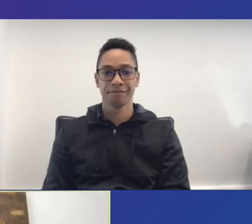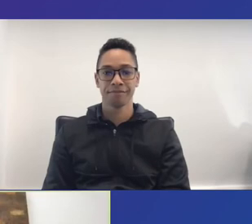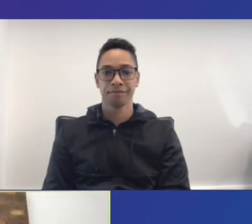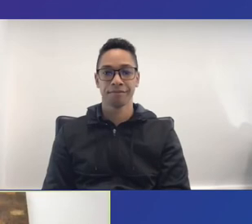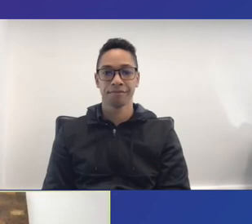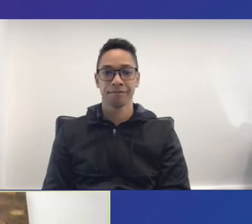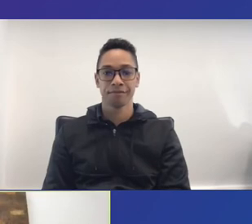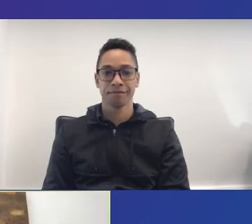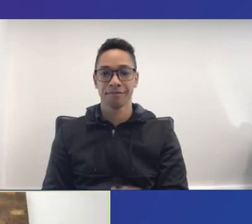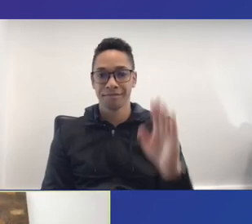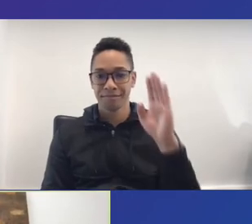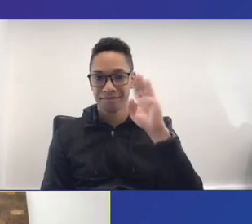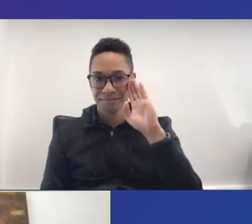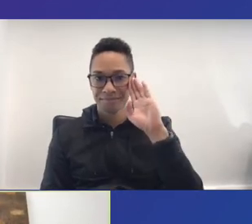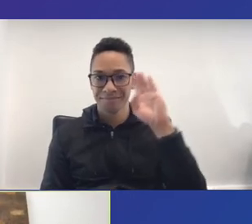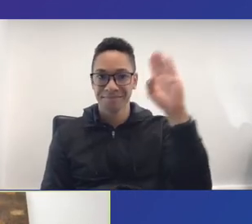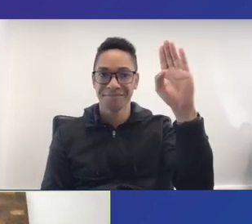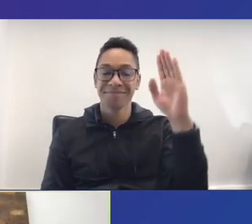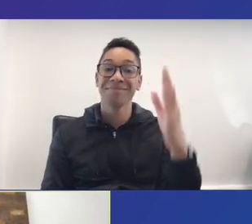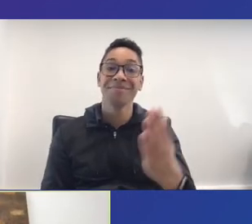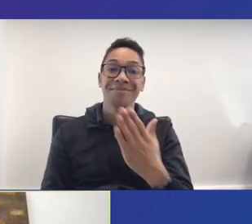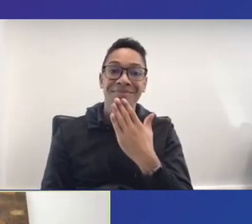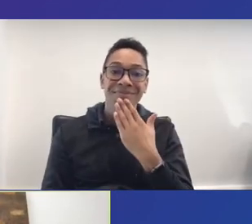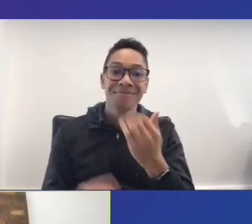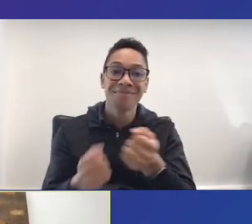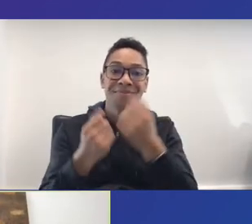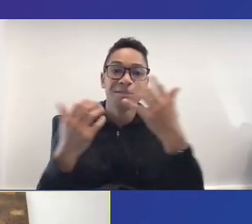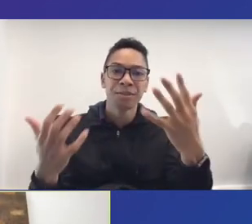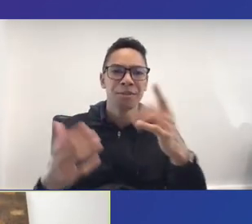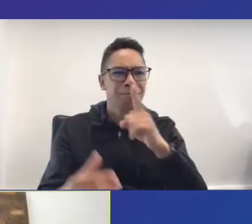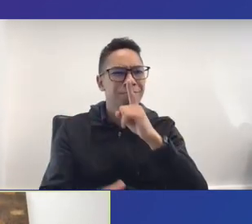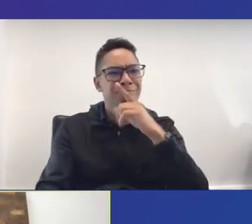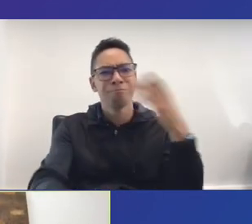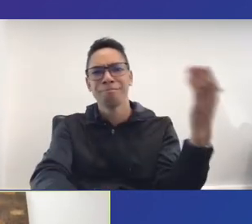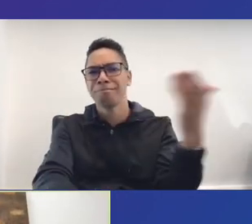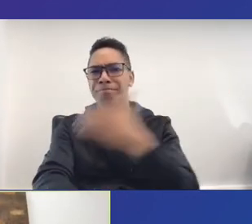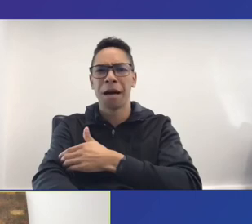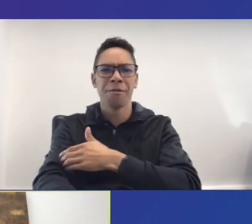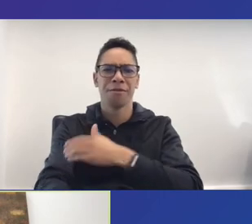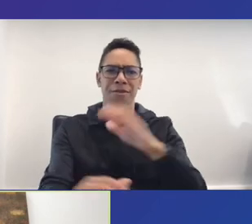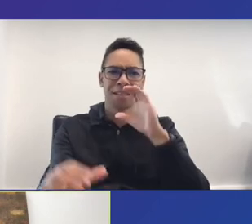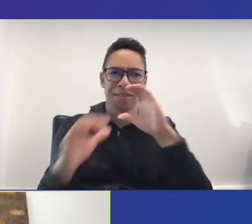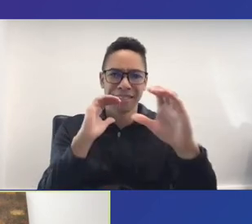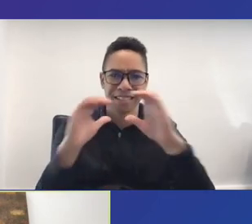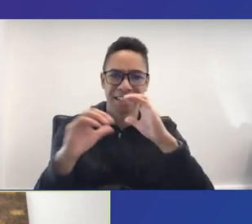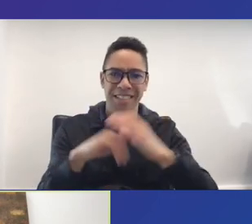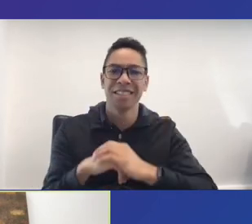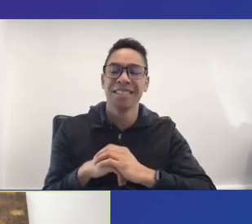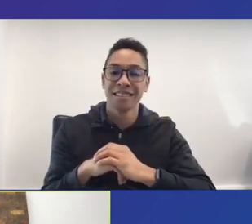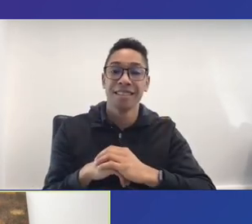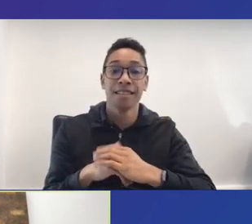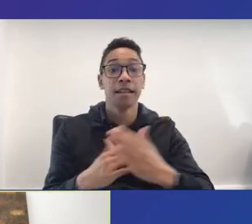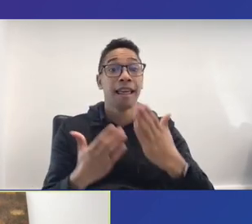Hello, everyone. Thank you so much. That was such a powerful conversation. Thank you,